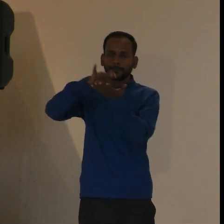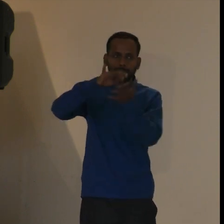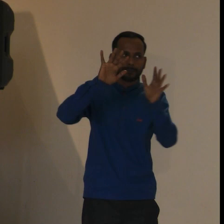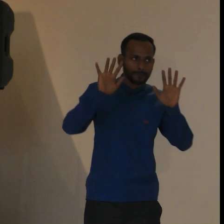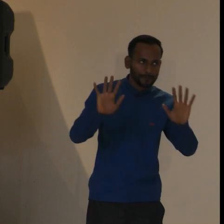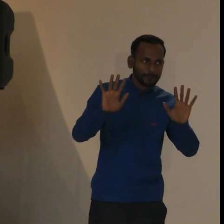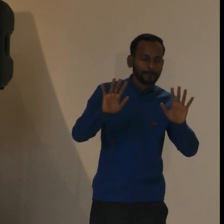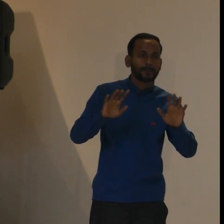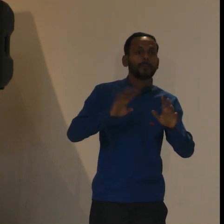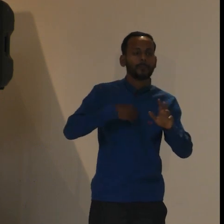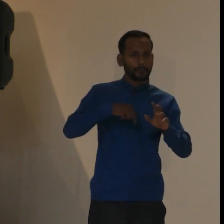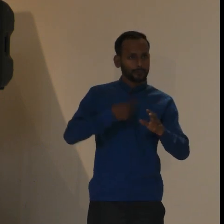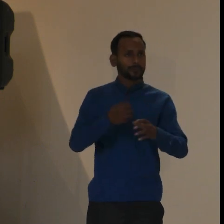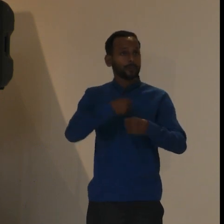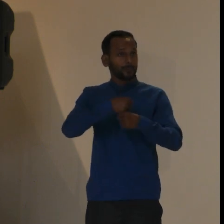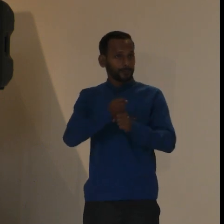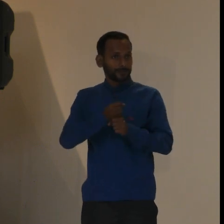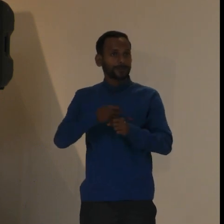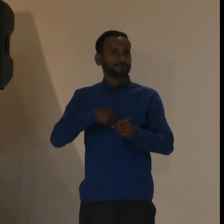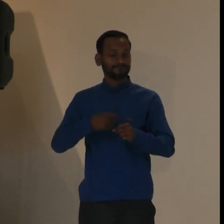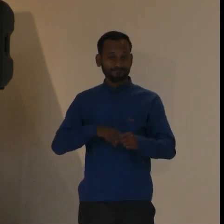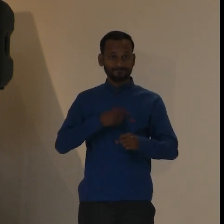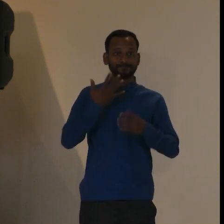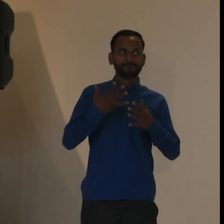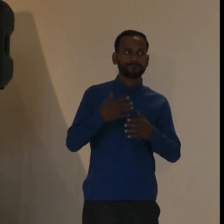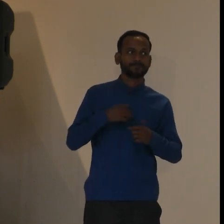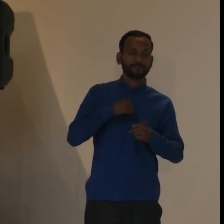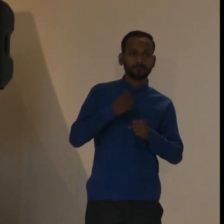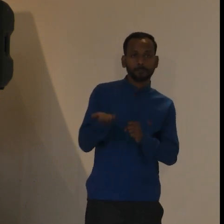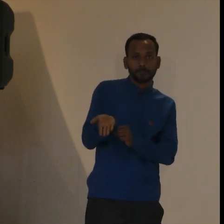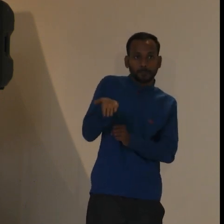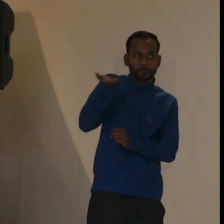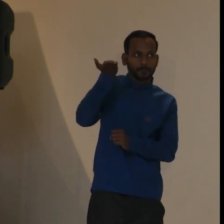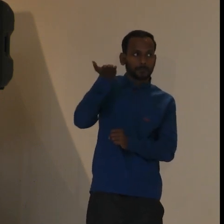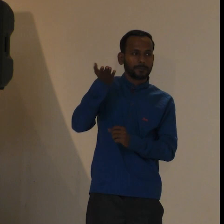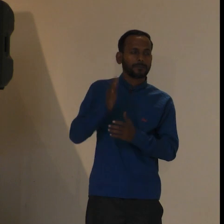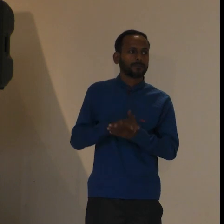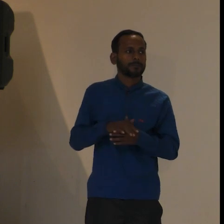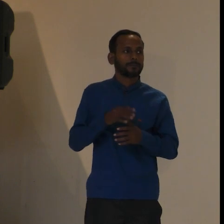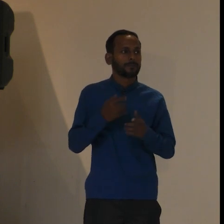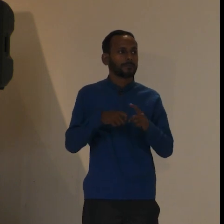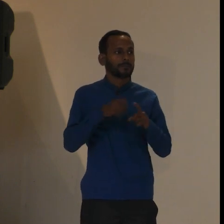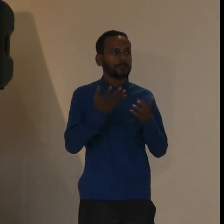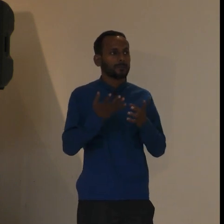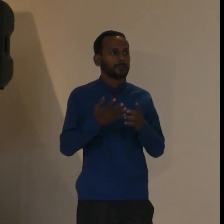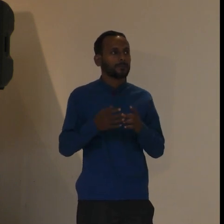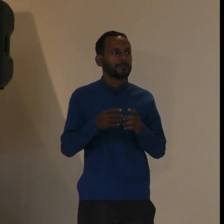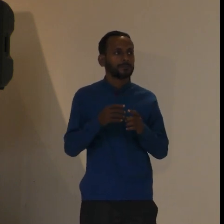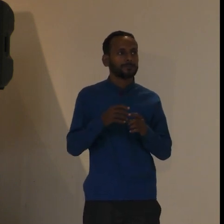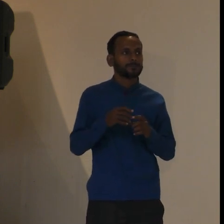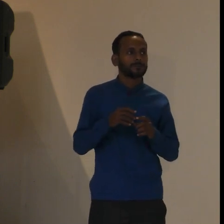spaces, would make it a much holistic experience. Meera, Kevin? So for